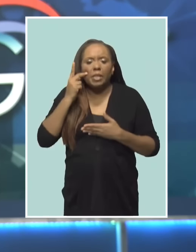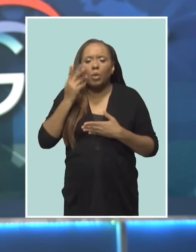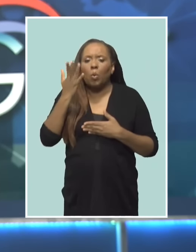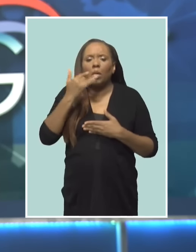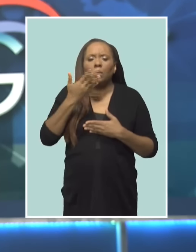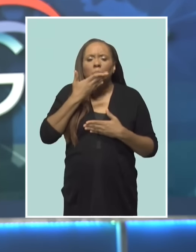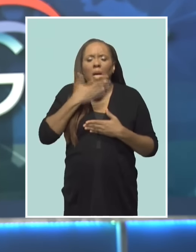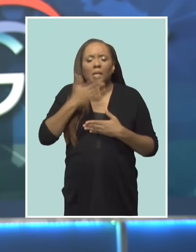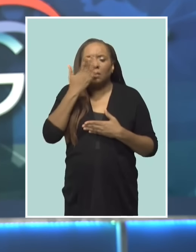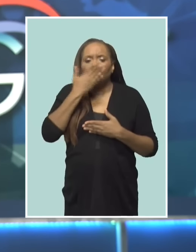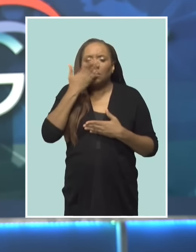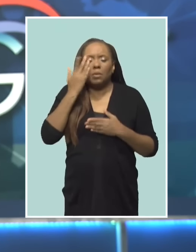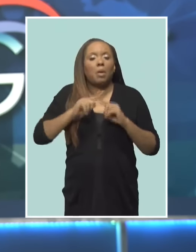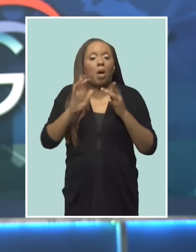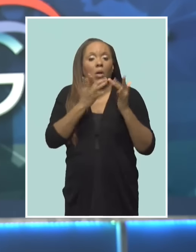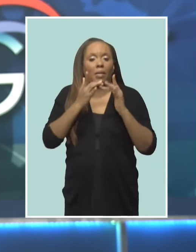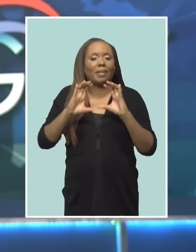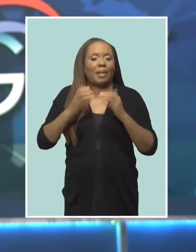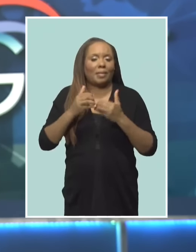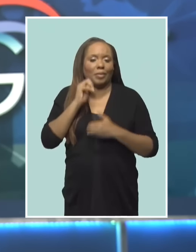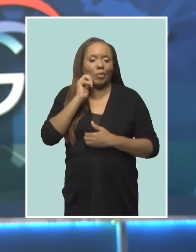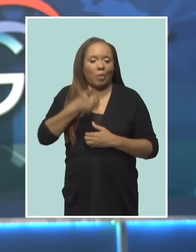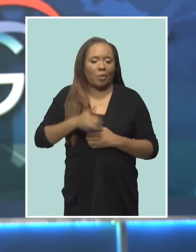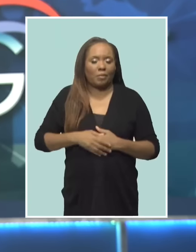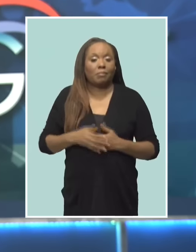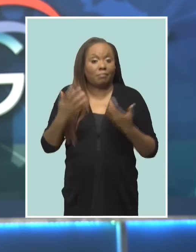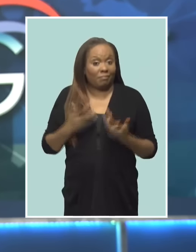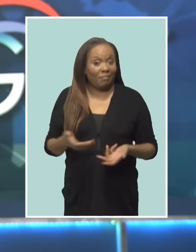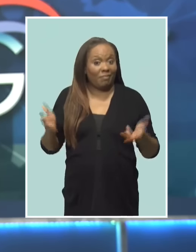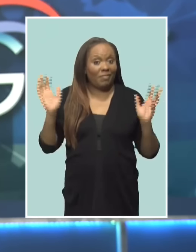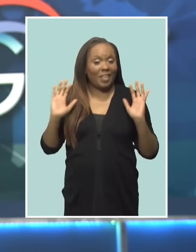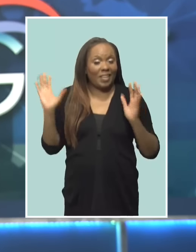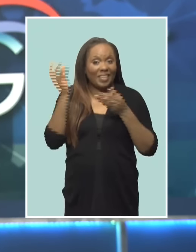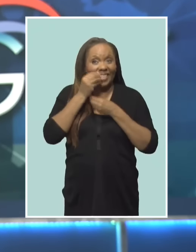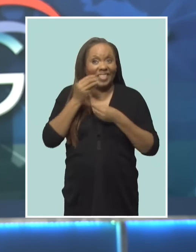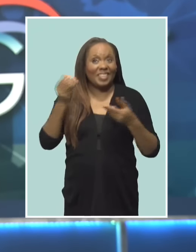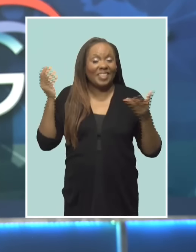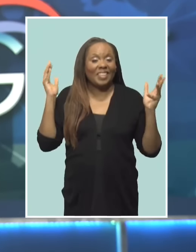order is investigated. And that's where we end our newscast